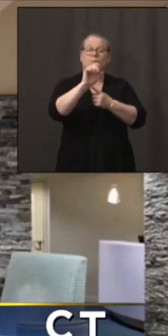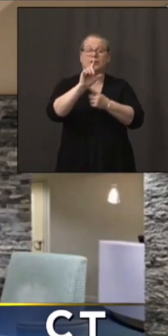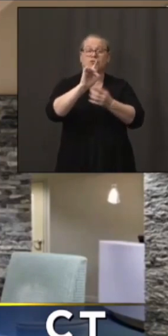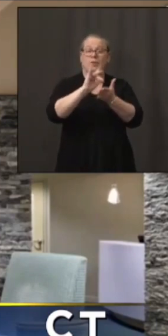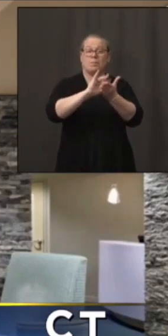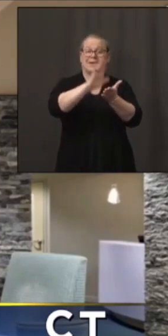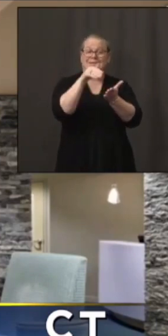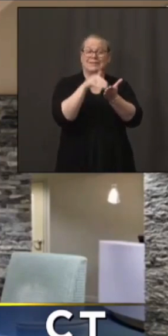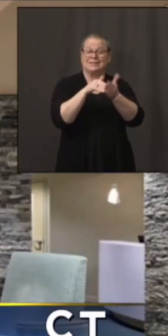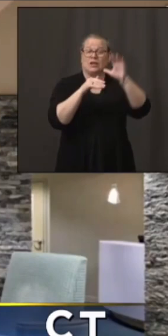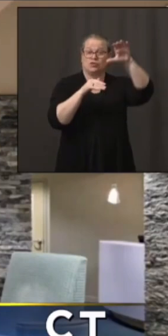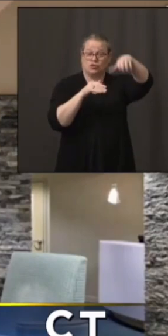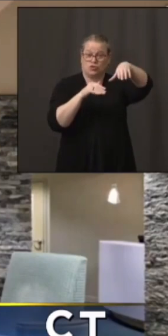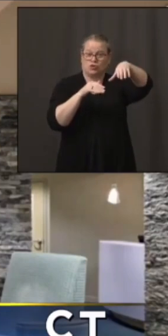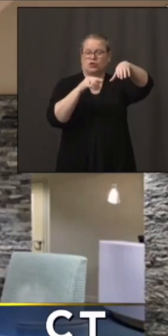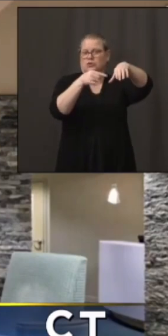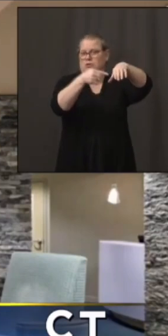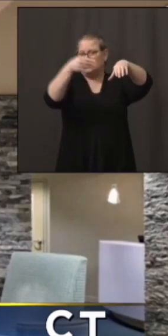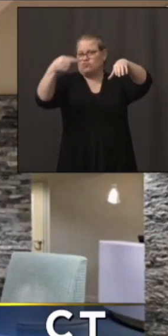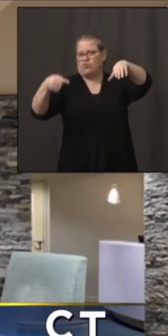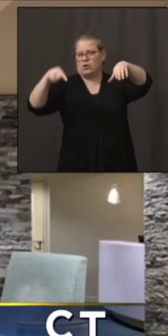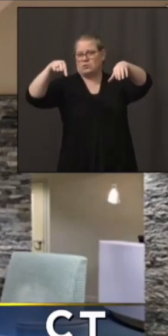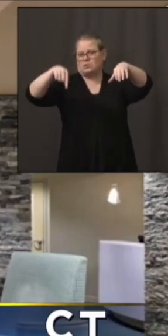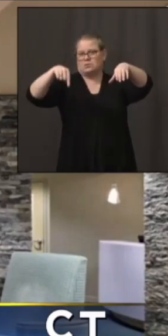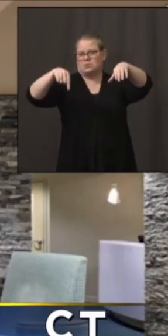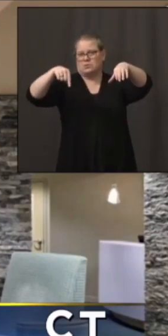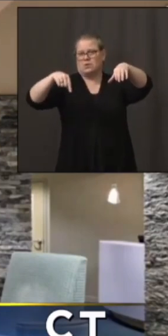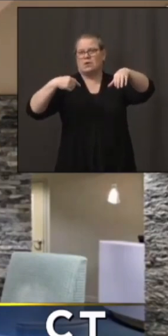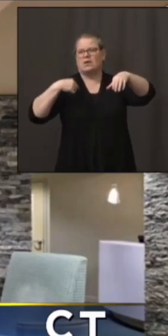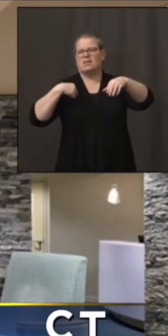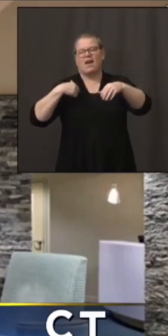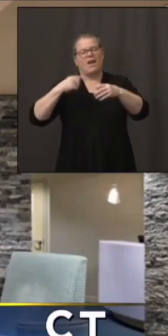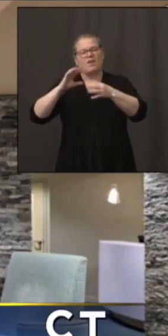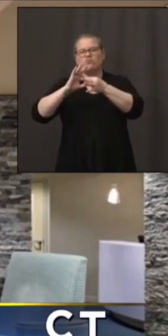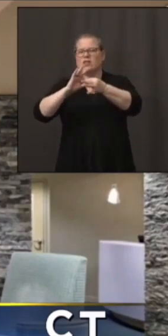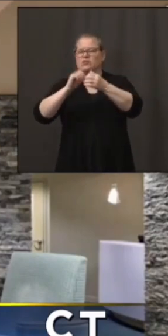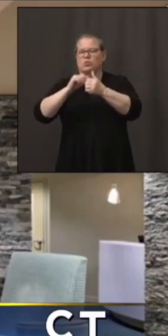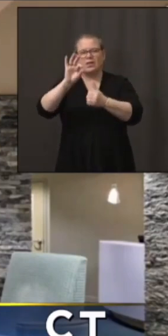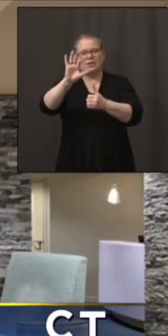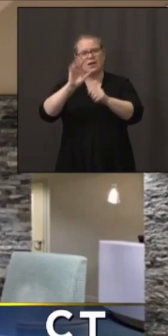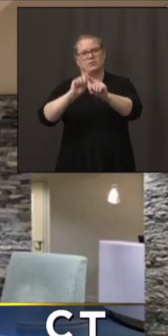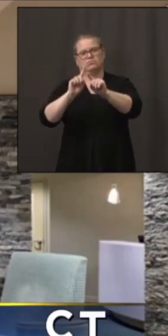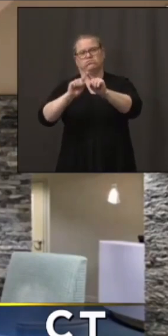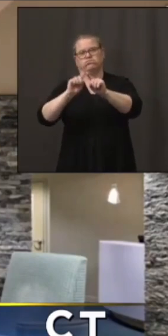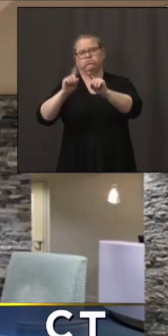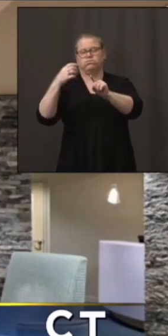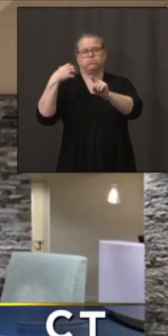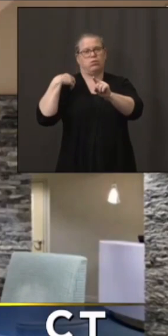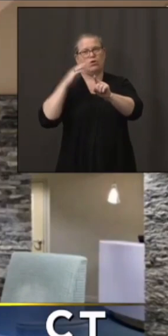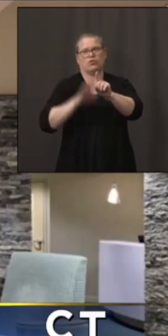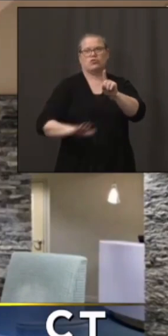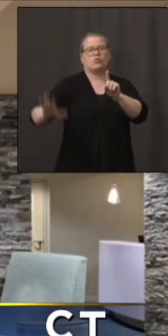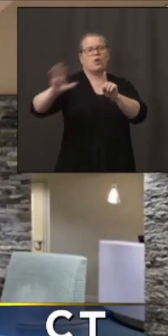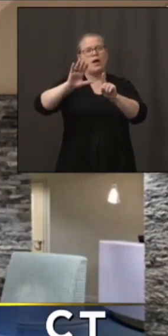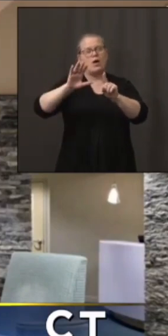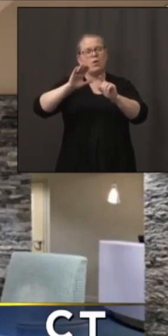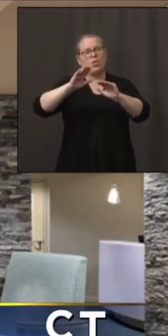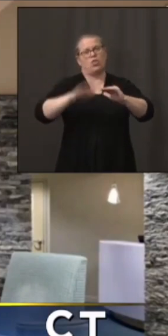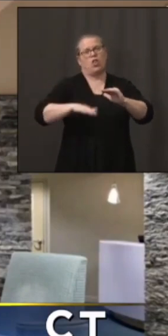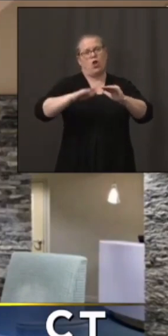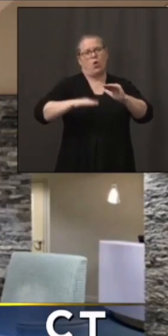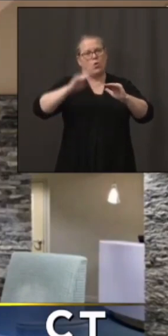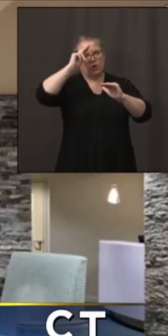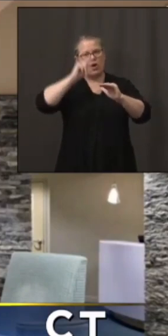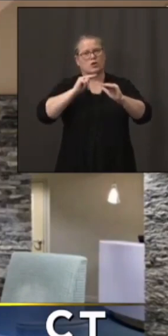has existing relationships with 900 employers throughout the region, a fairly broad region beyond the valley. And so we're working with